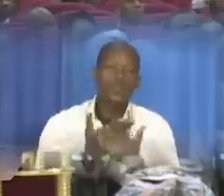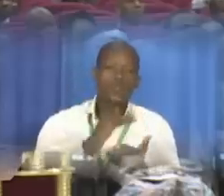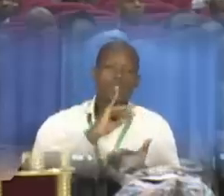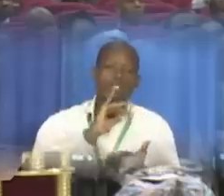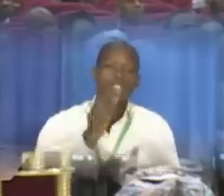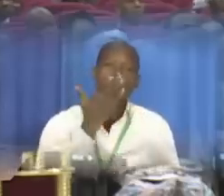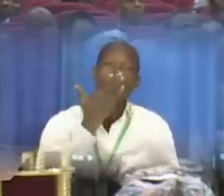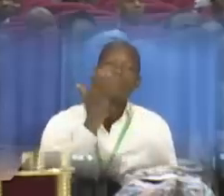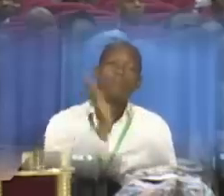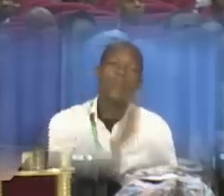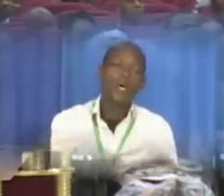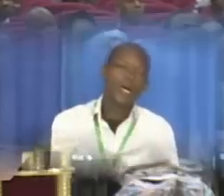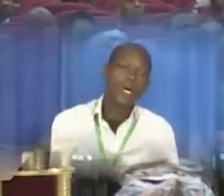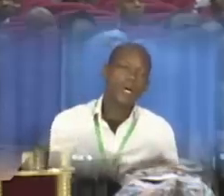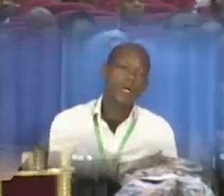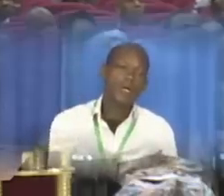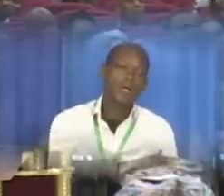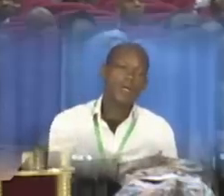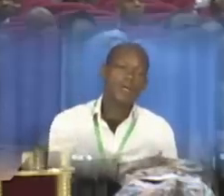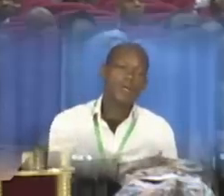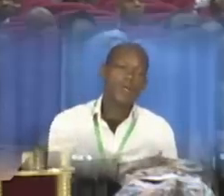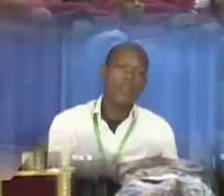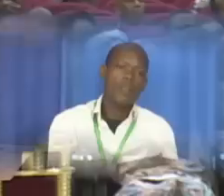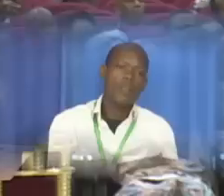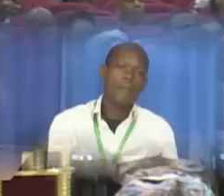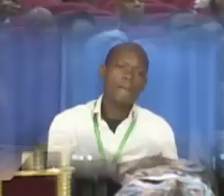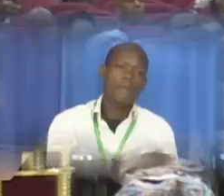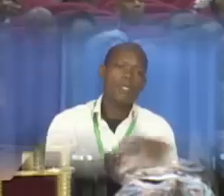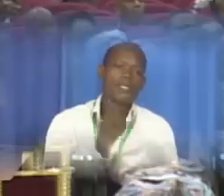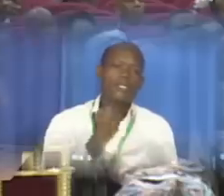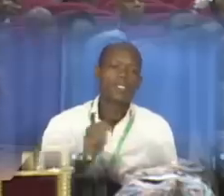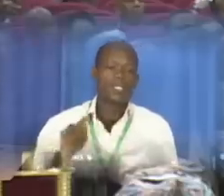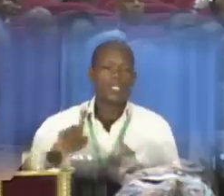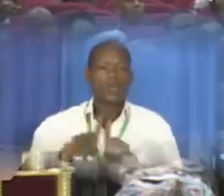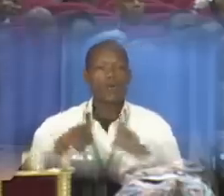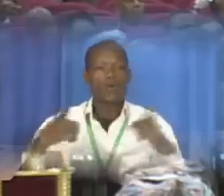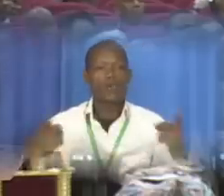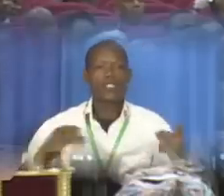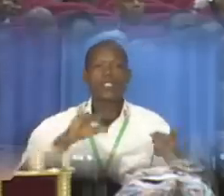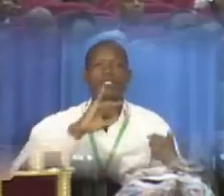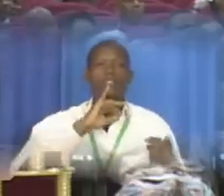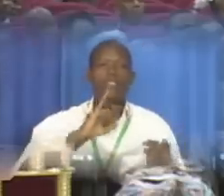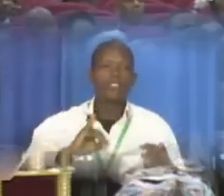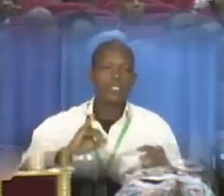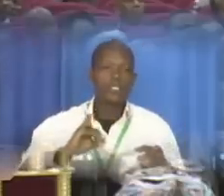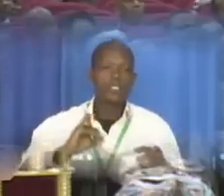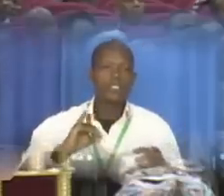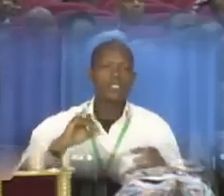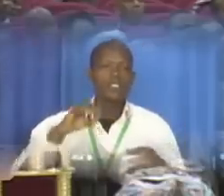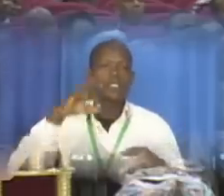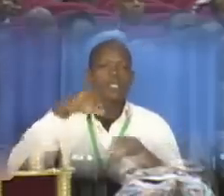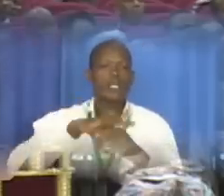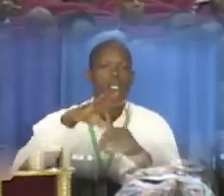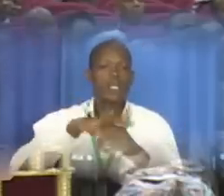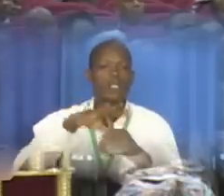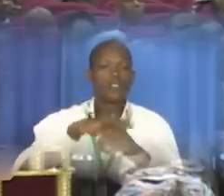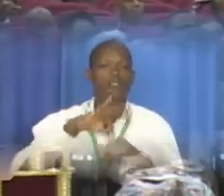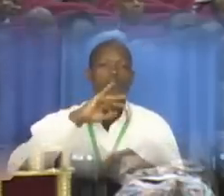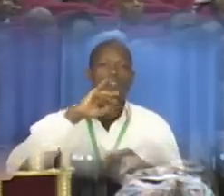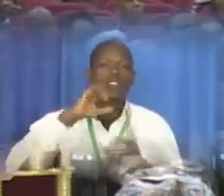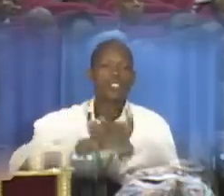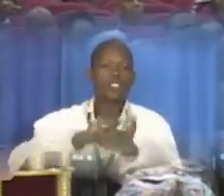and the adjects of very funny things, the opposite of election is impeachment,